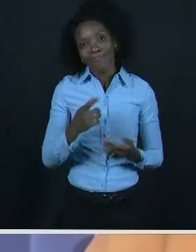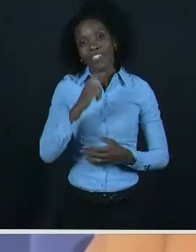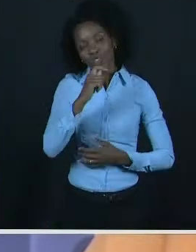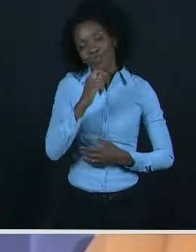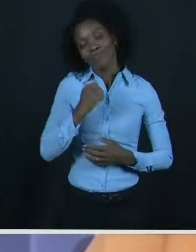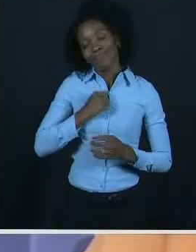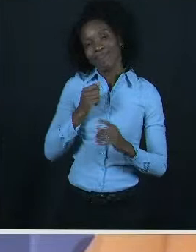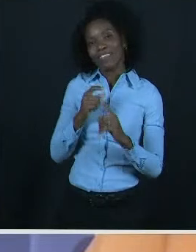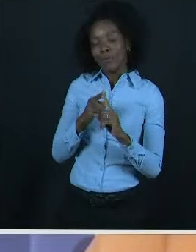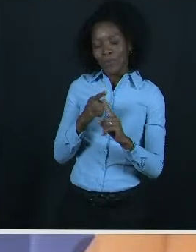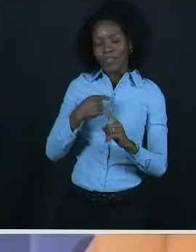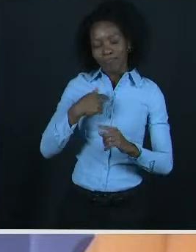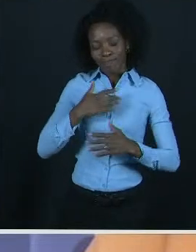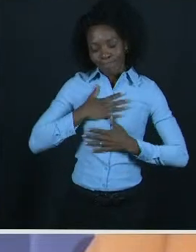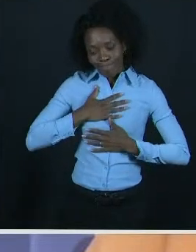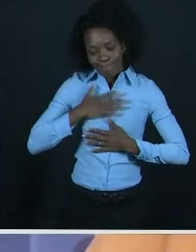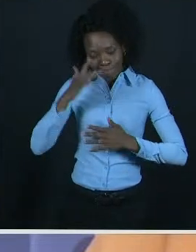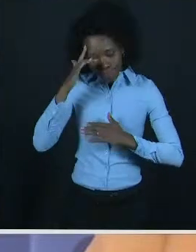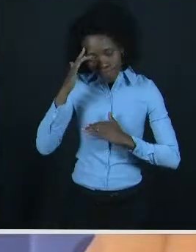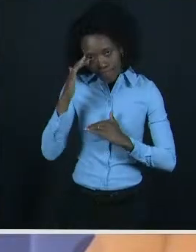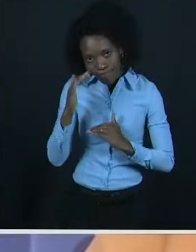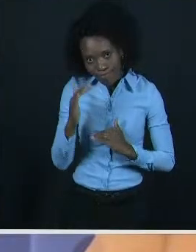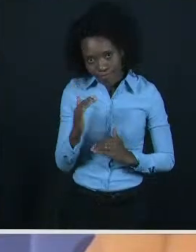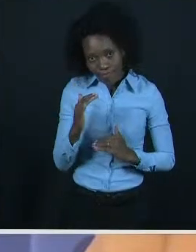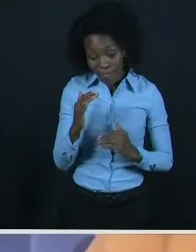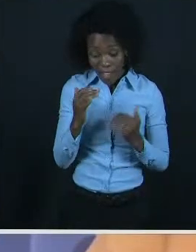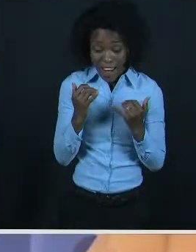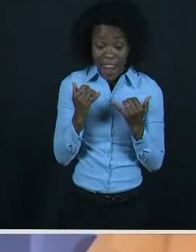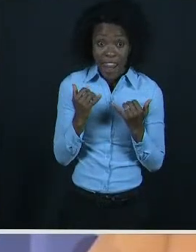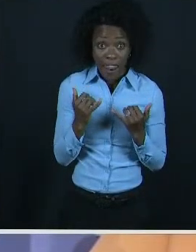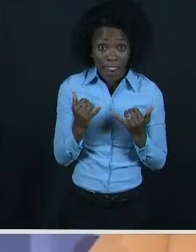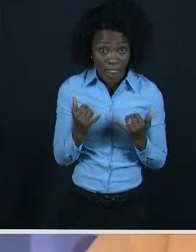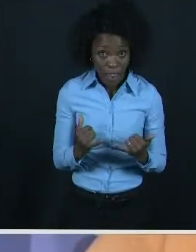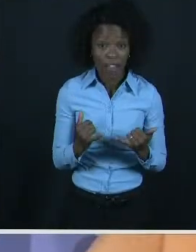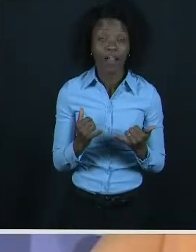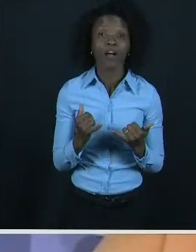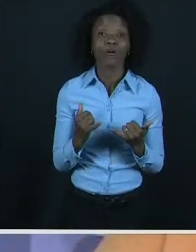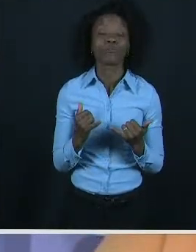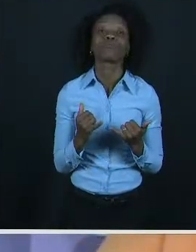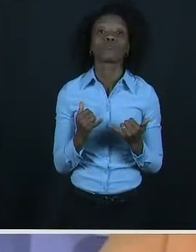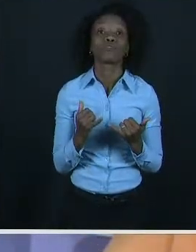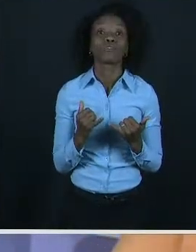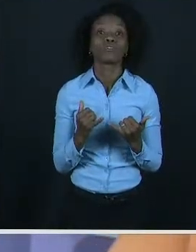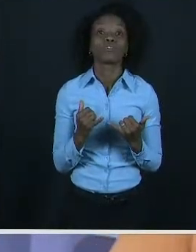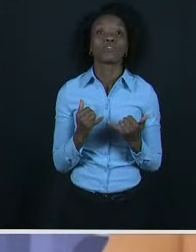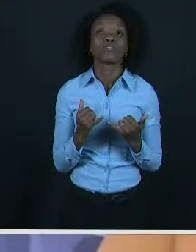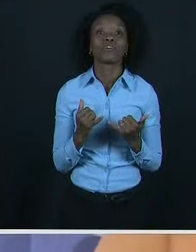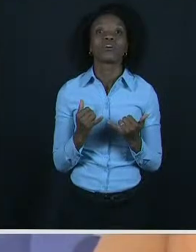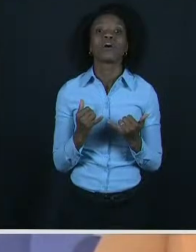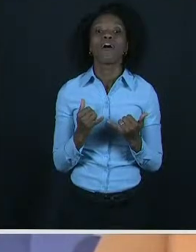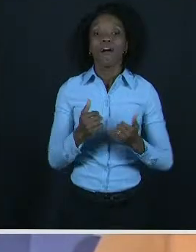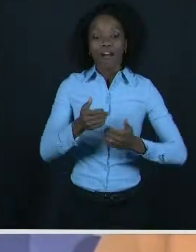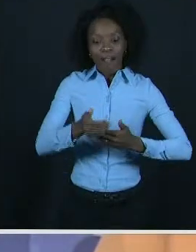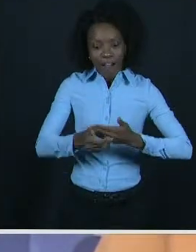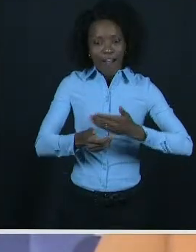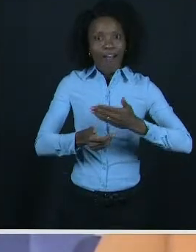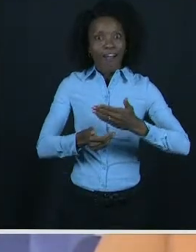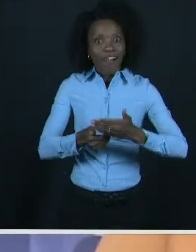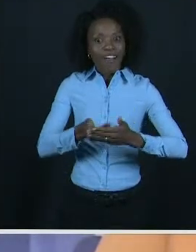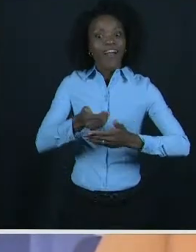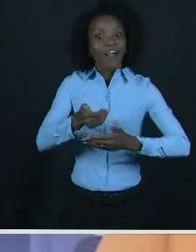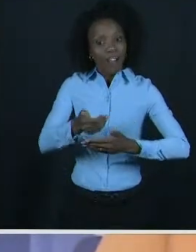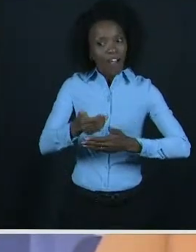my point of humility comes in, and now that it is going through to go to